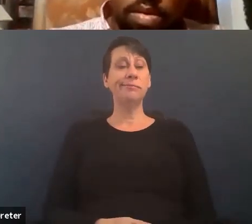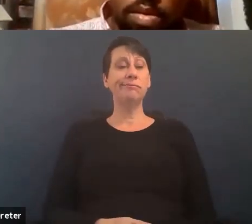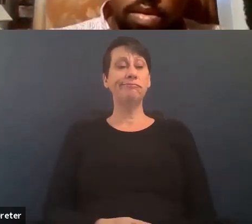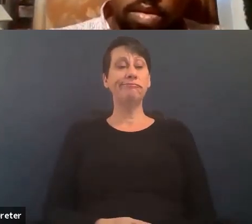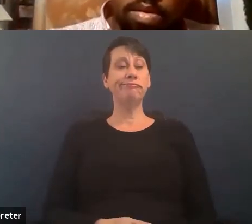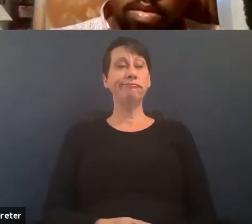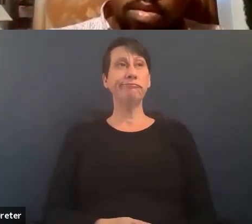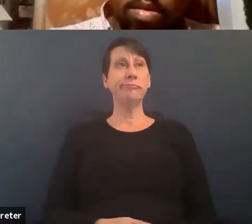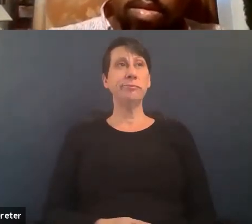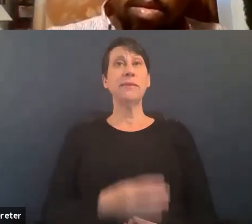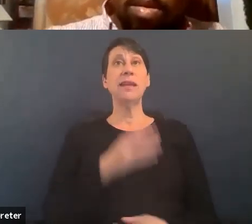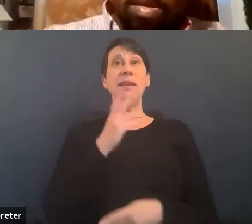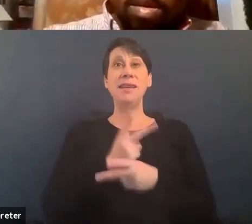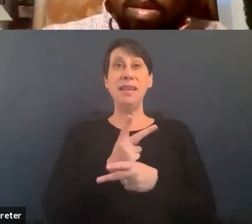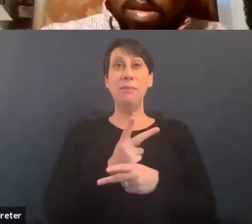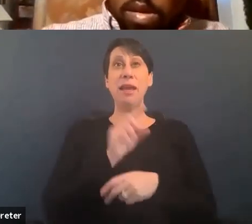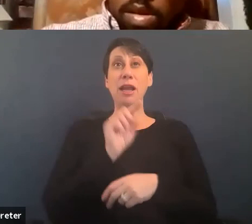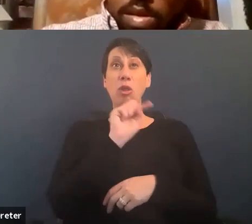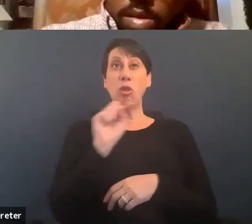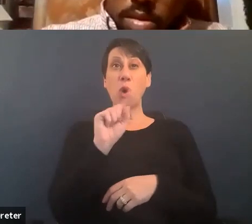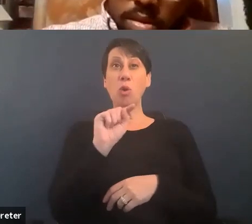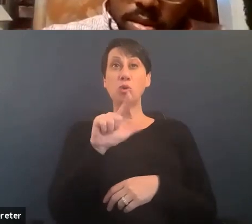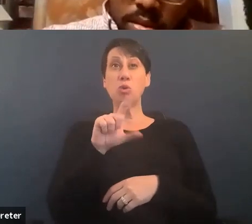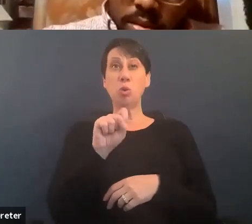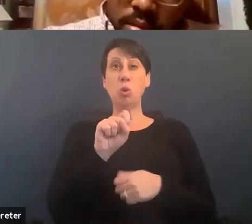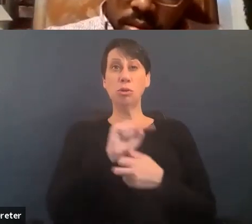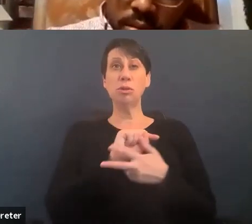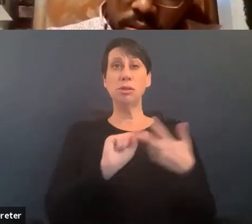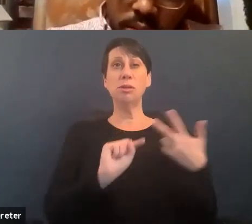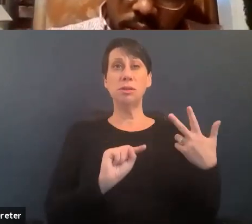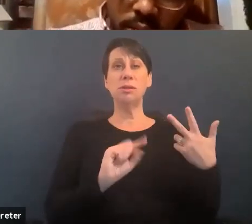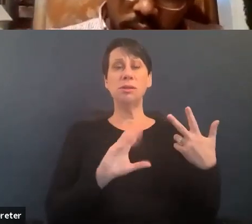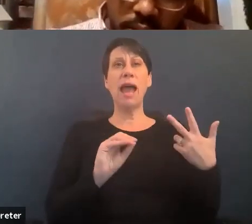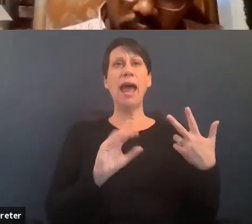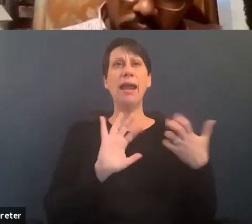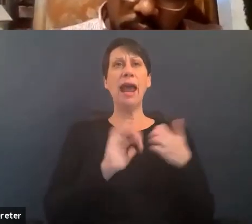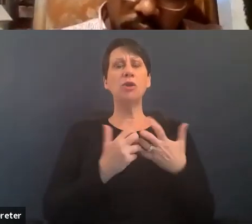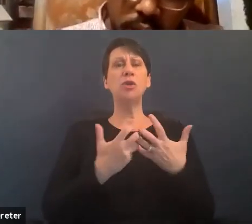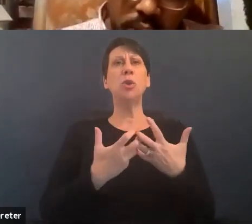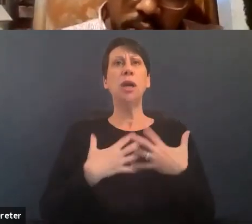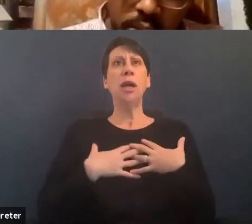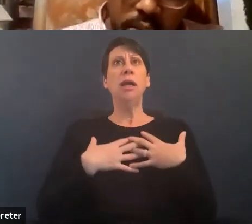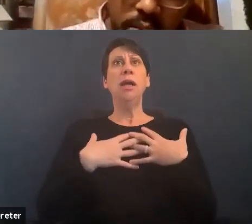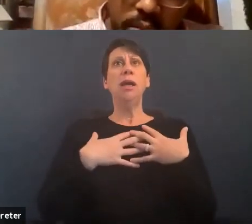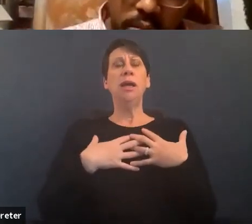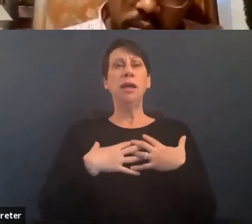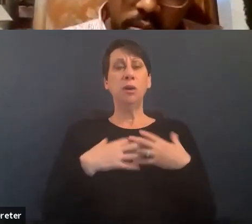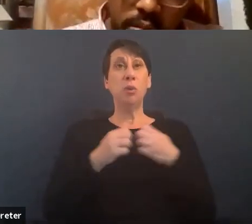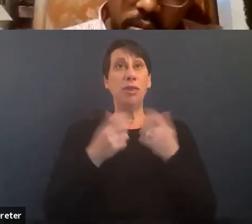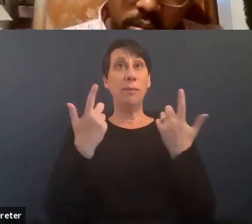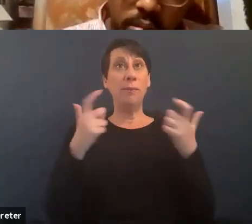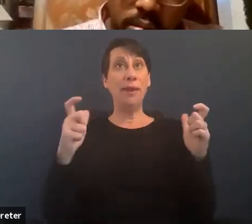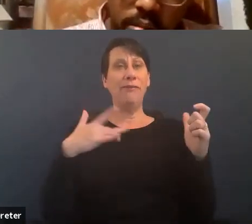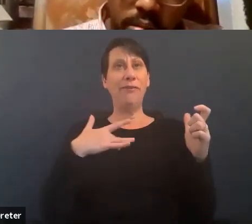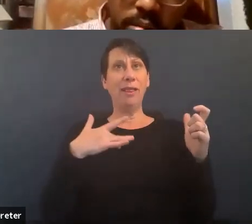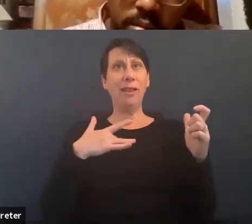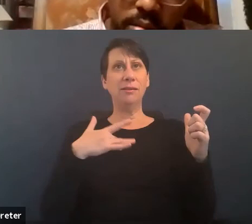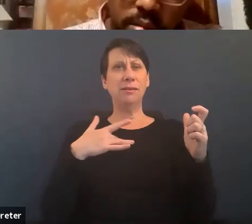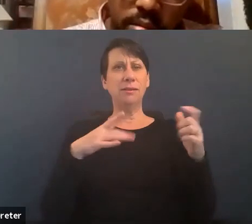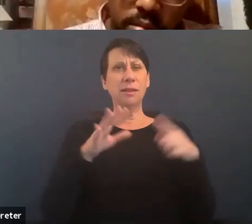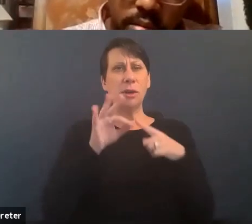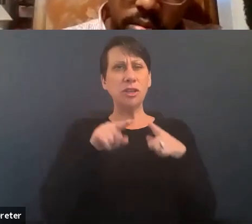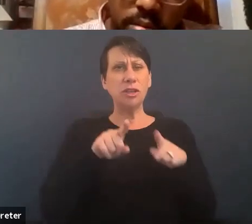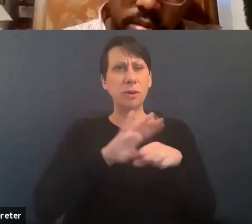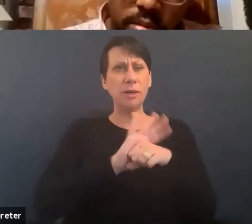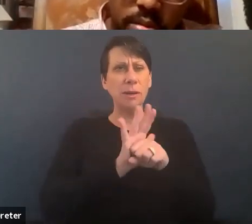those tools to talk about and sit with big feelings, especially around the pandemic, and then talking about, prevention on top of